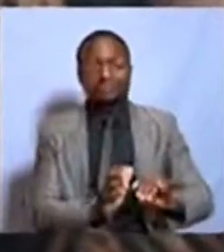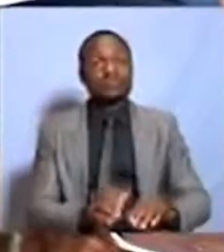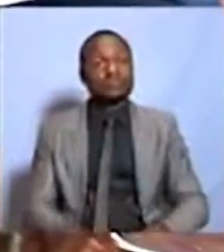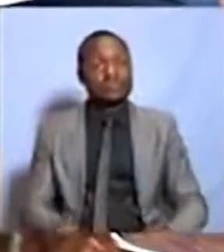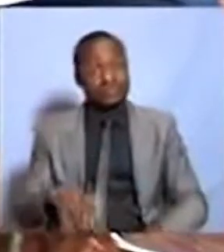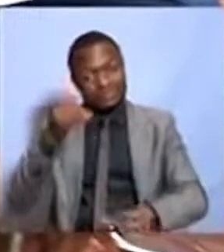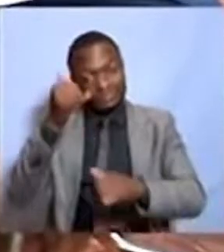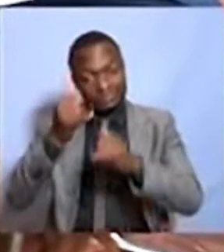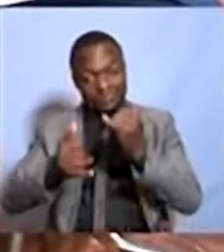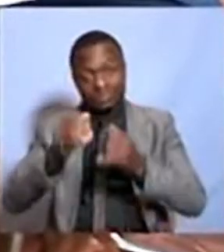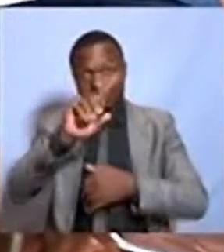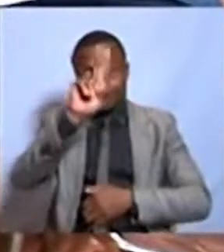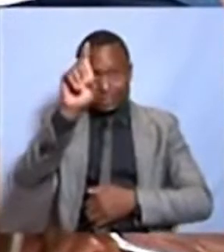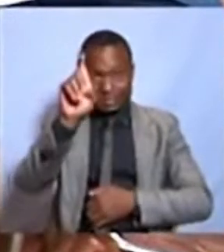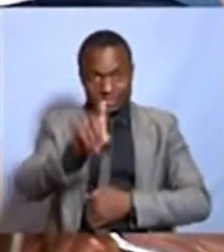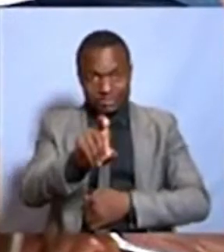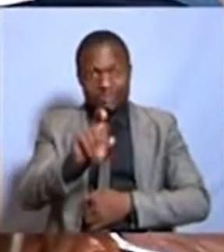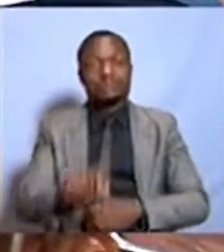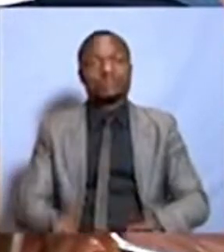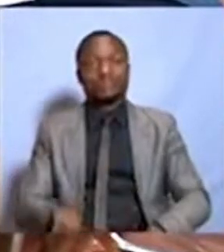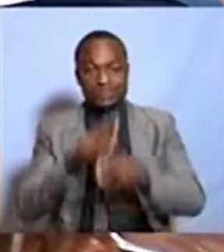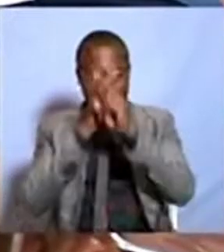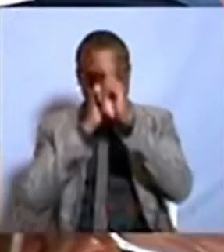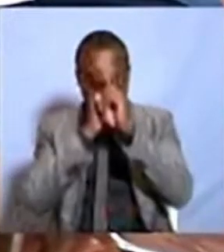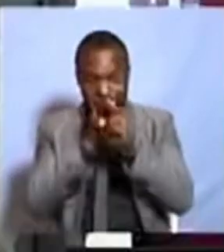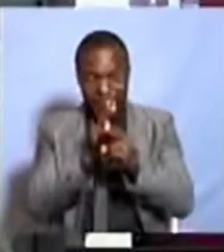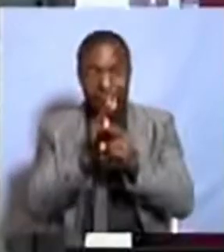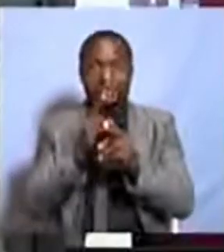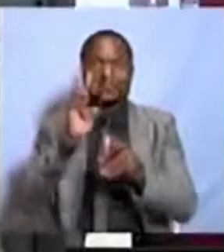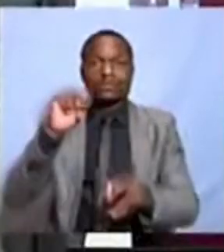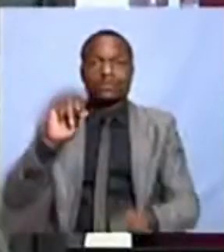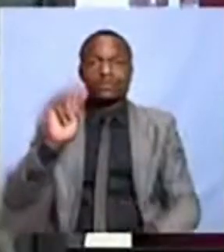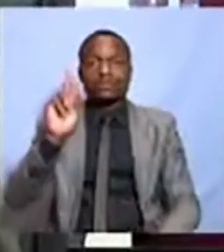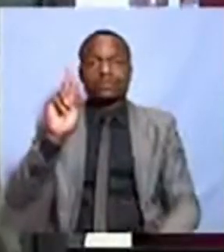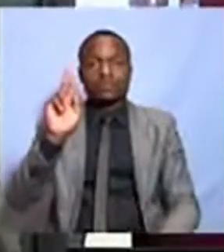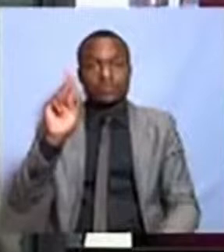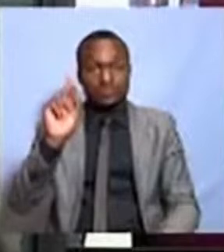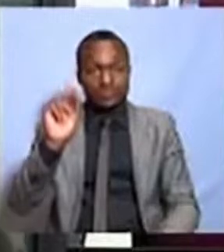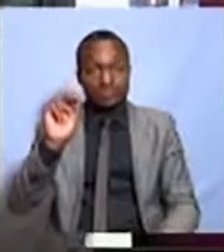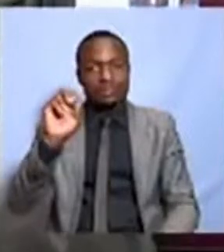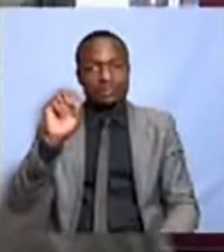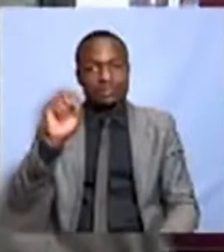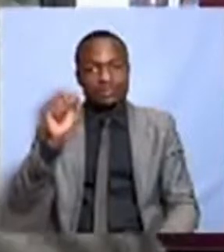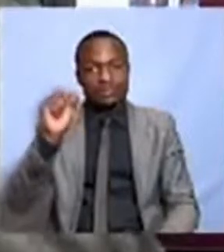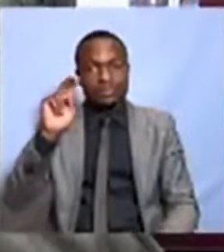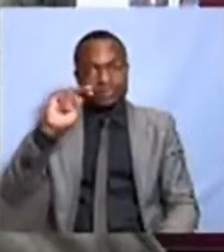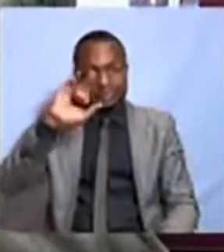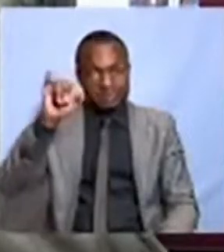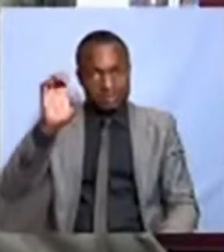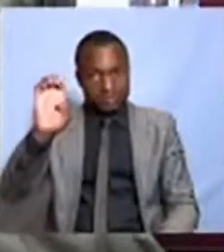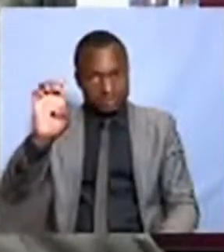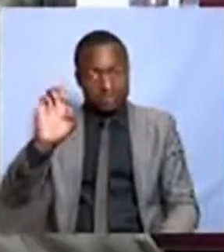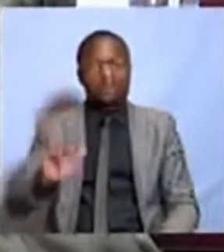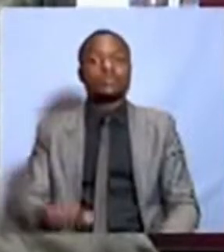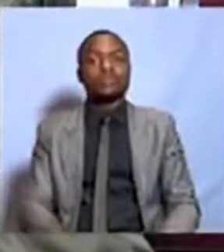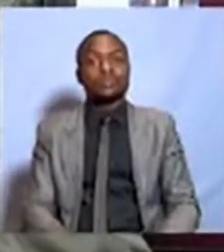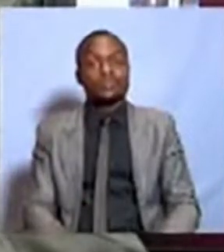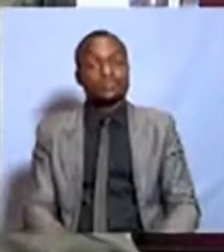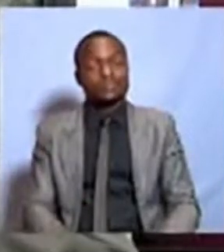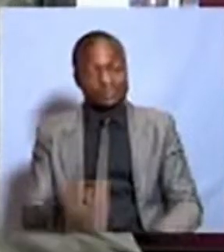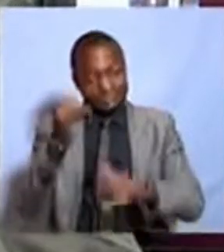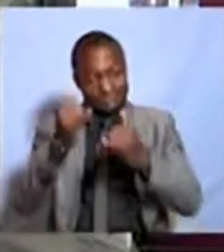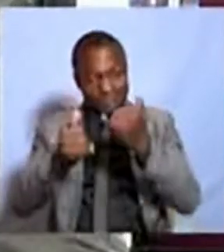The last question, Honorable Musanje. Yeah, thank you so much. They are the last